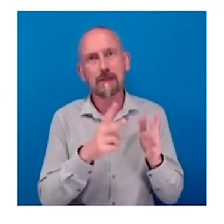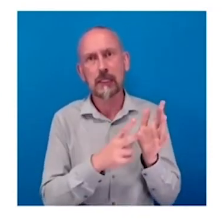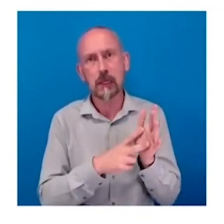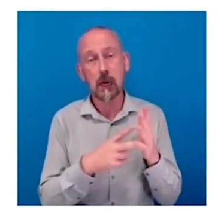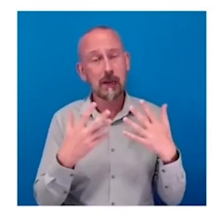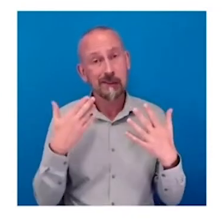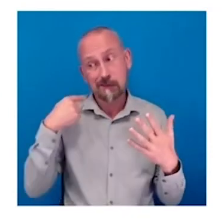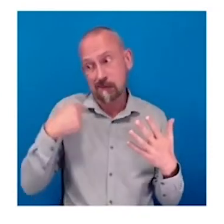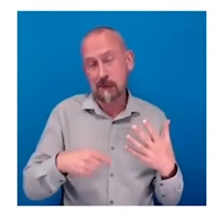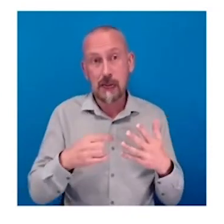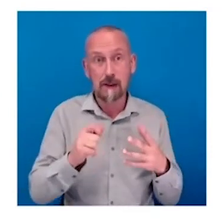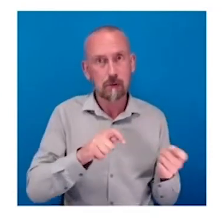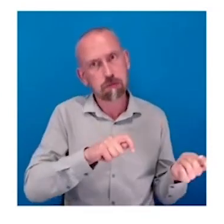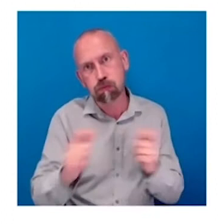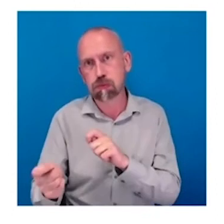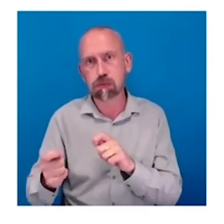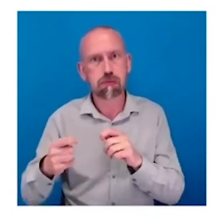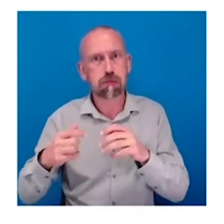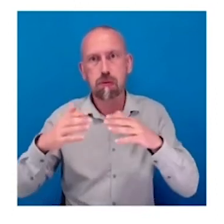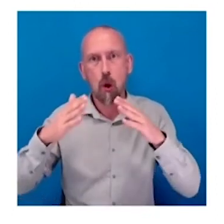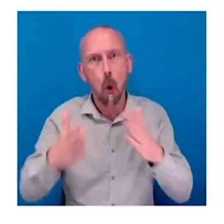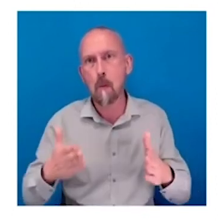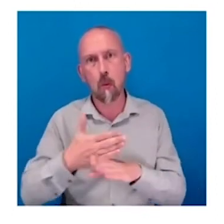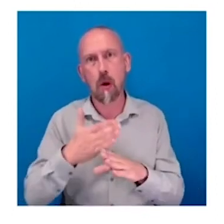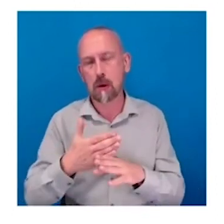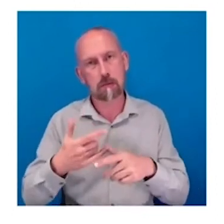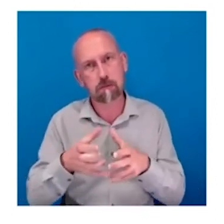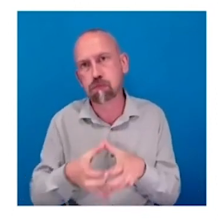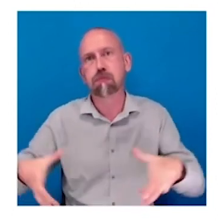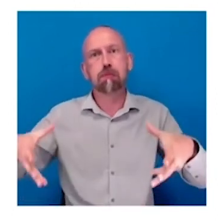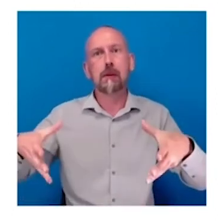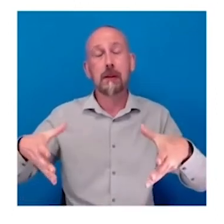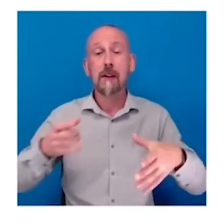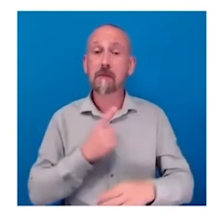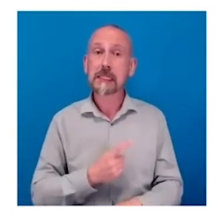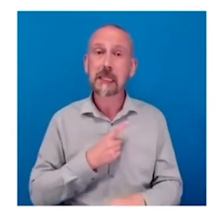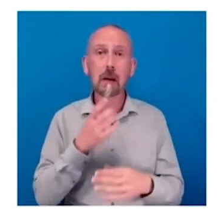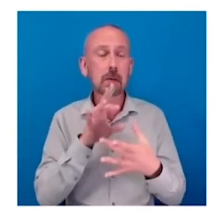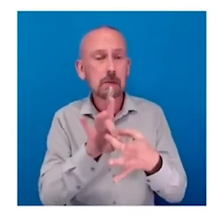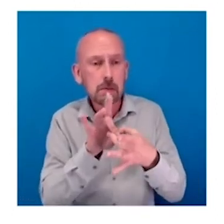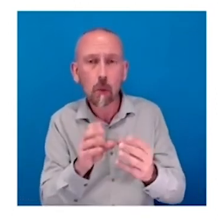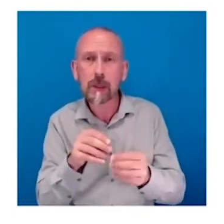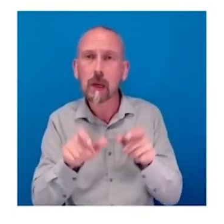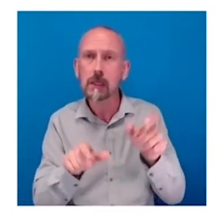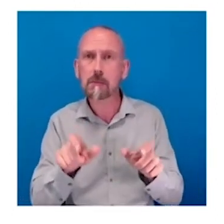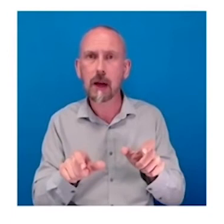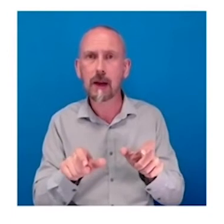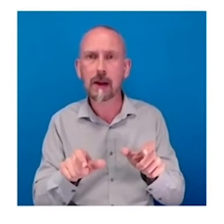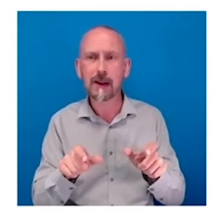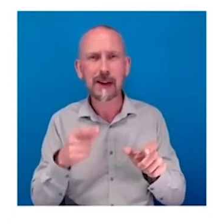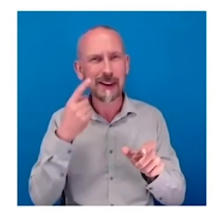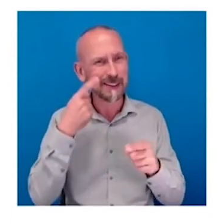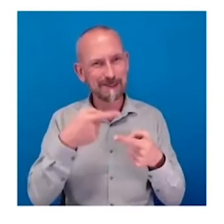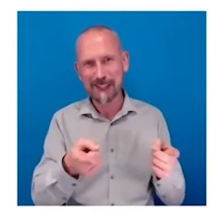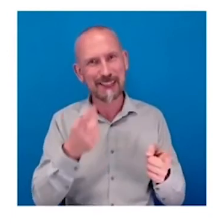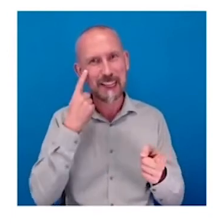And I don't know from the conversations that I'm having with customers, I don't know that anyone sees that we'll ever go back to it